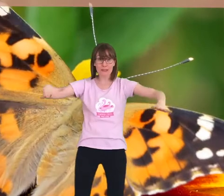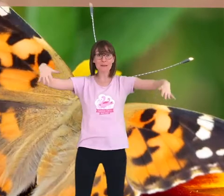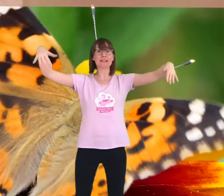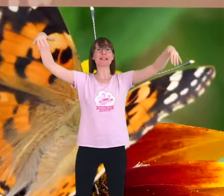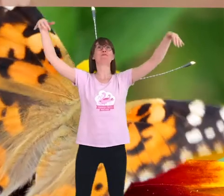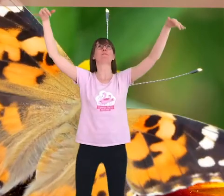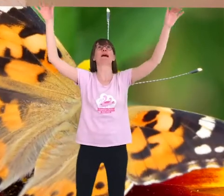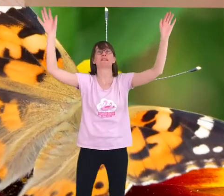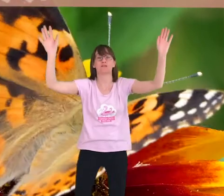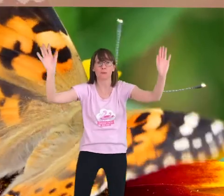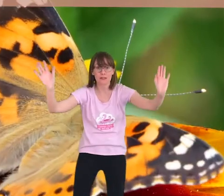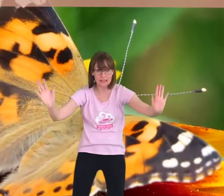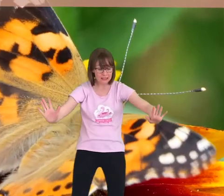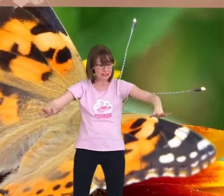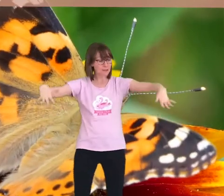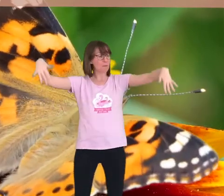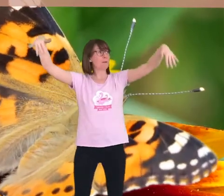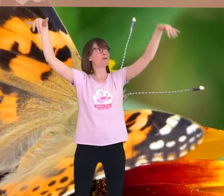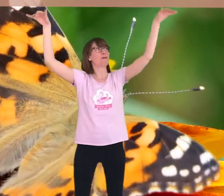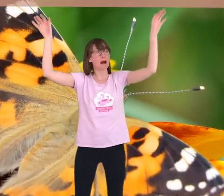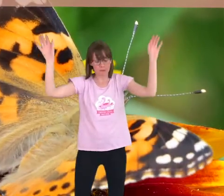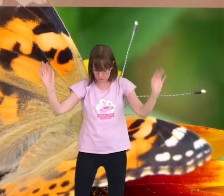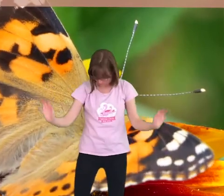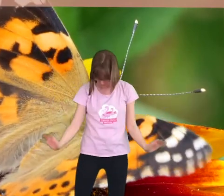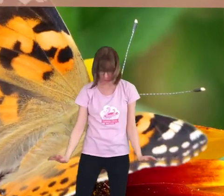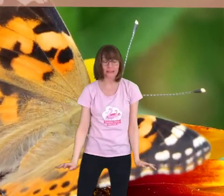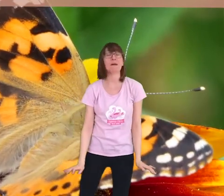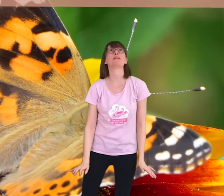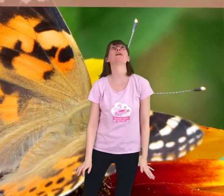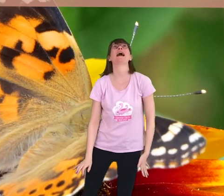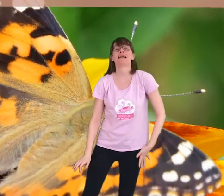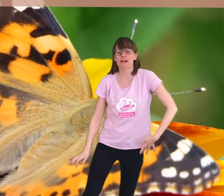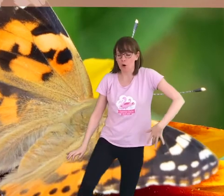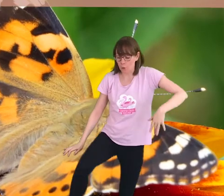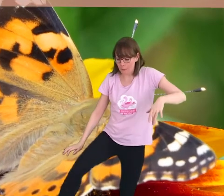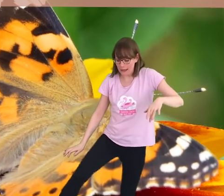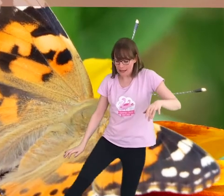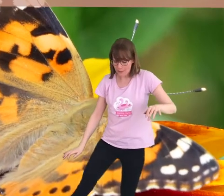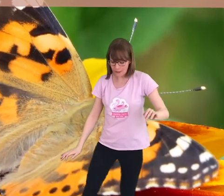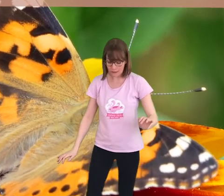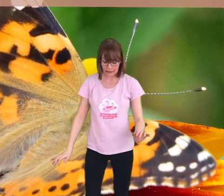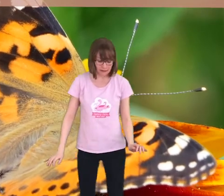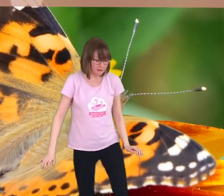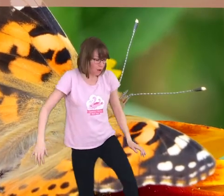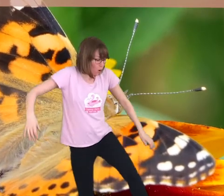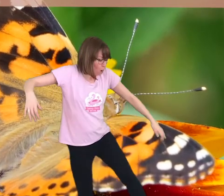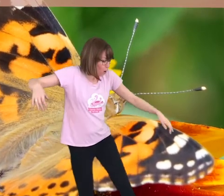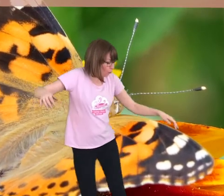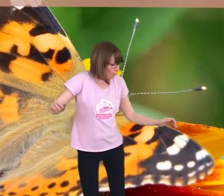you can do this with different parts of your body. So it might be your arms, you might be going up and down with your head, or maybe your